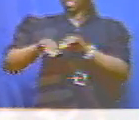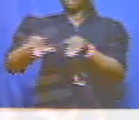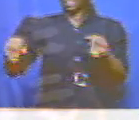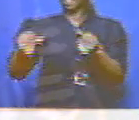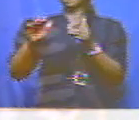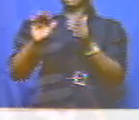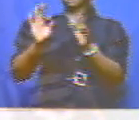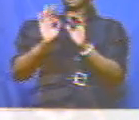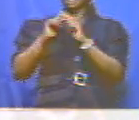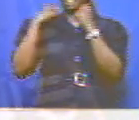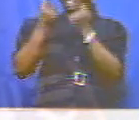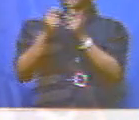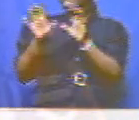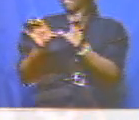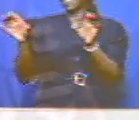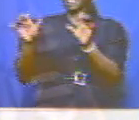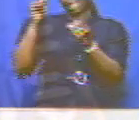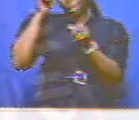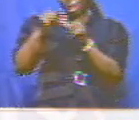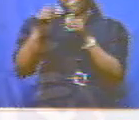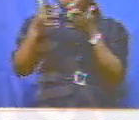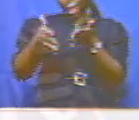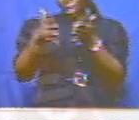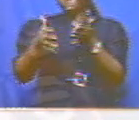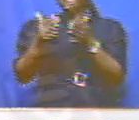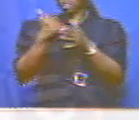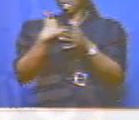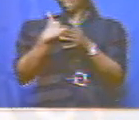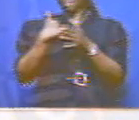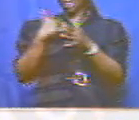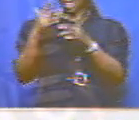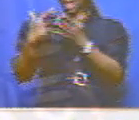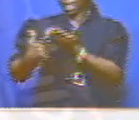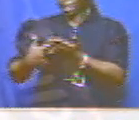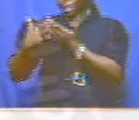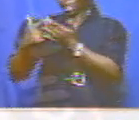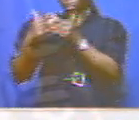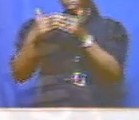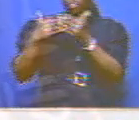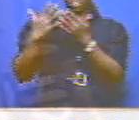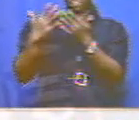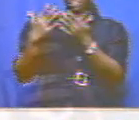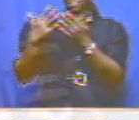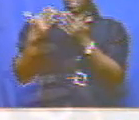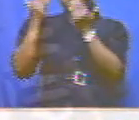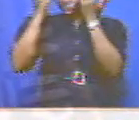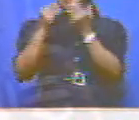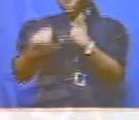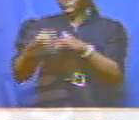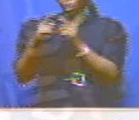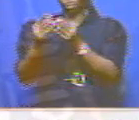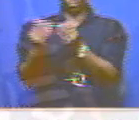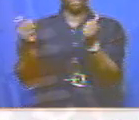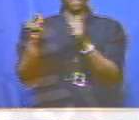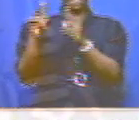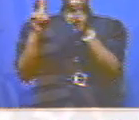Okay. Remember, even as we speak right now, we are actually around a table in front of the tribunal trying to sort out these matters. Okay. So it has not been an easy